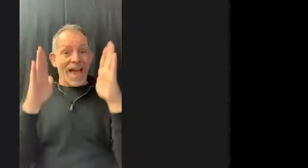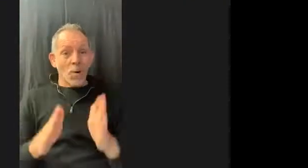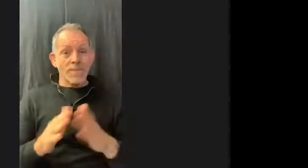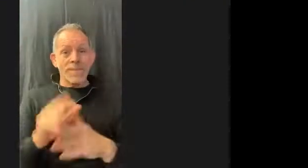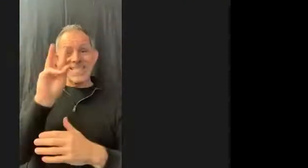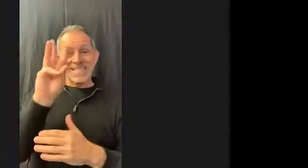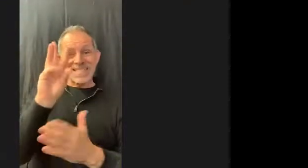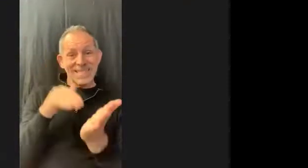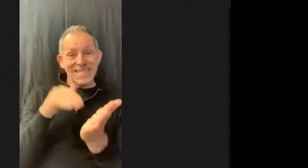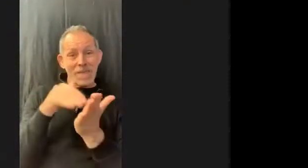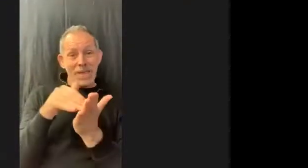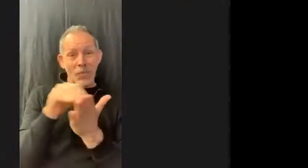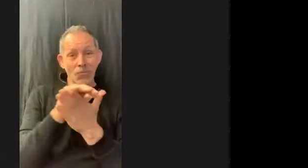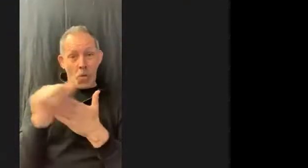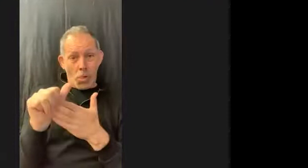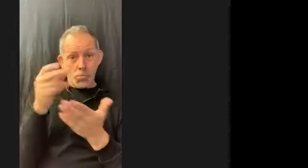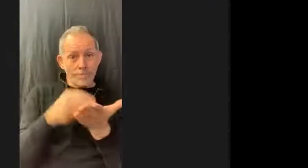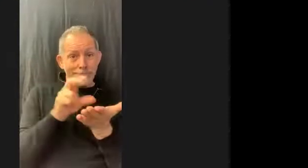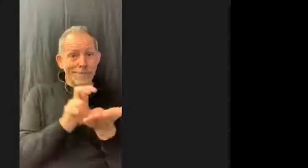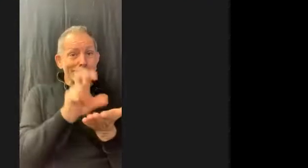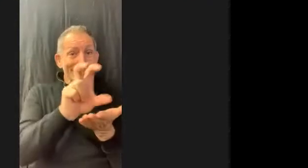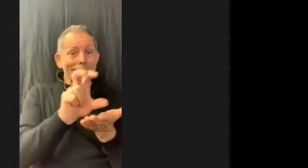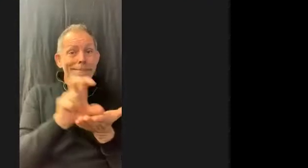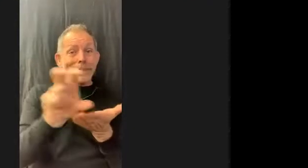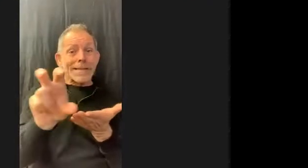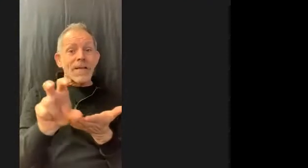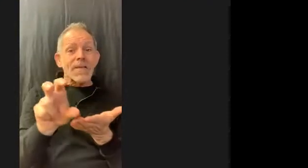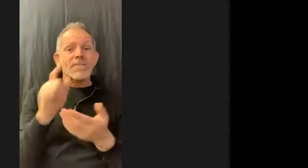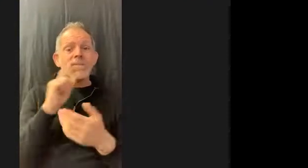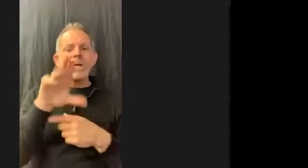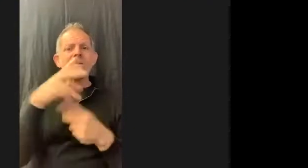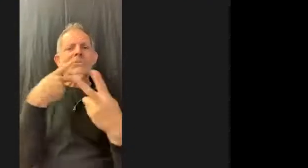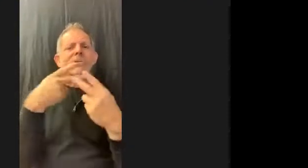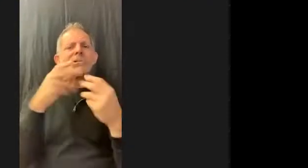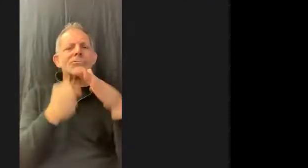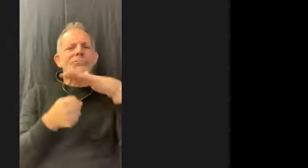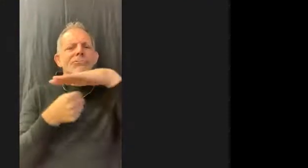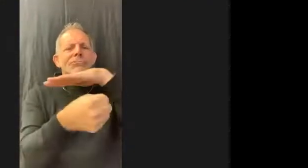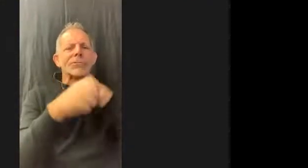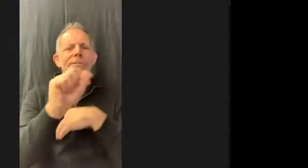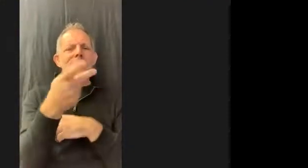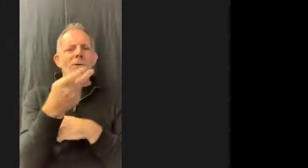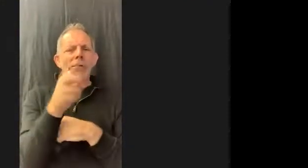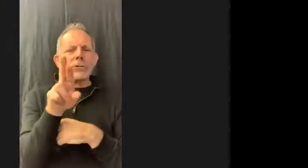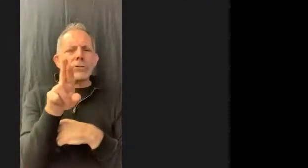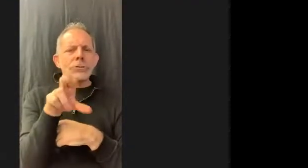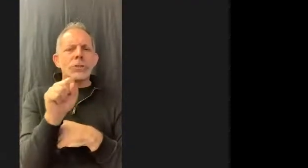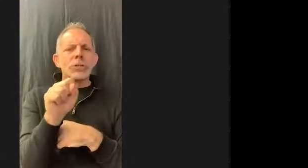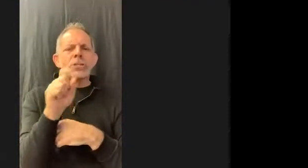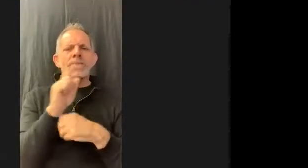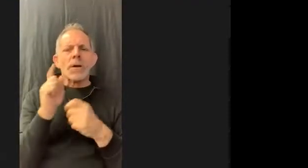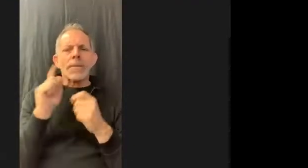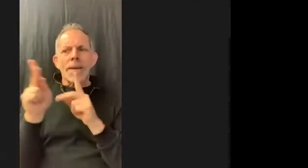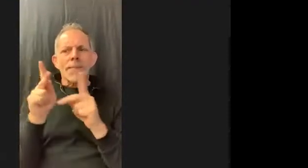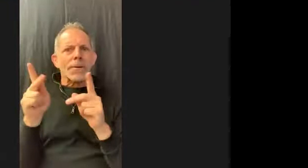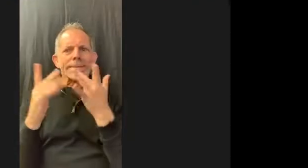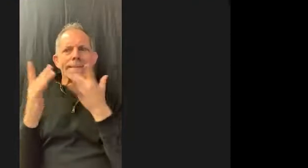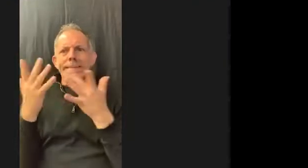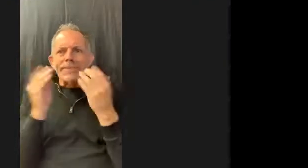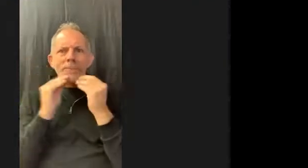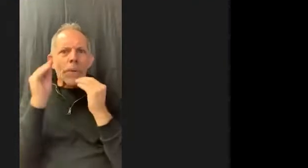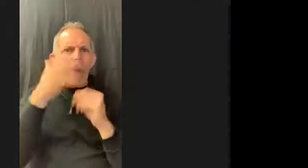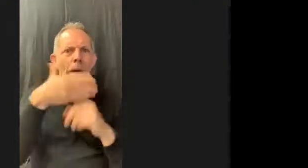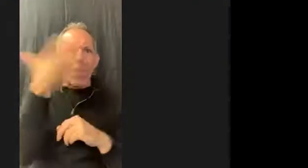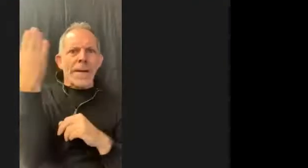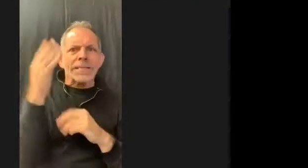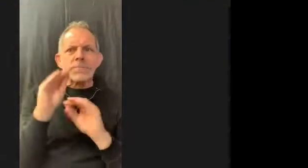effort, while offering other services to support stability and long-term resiliency of the individuals served. So it's not only housing, but